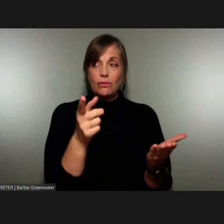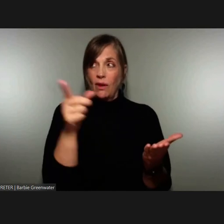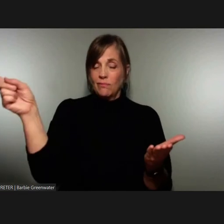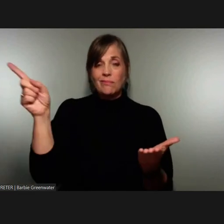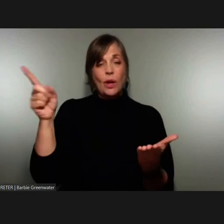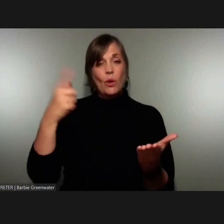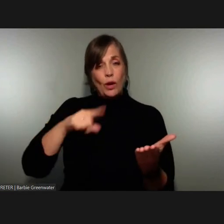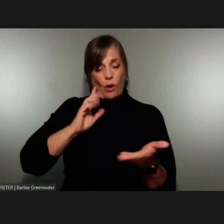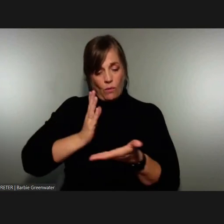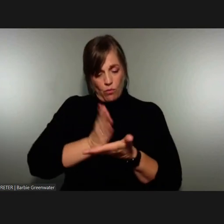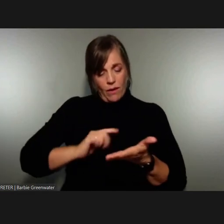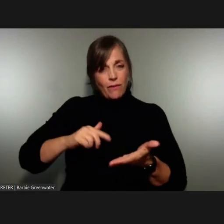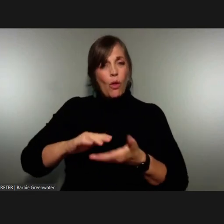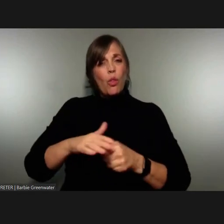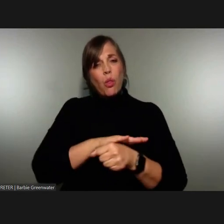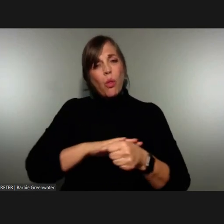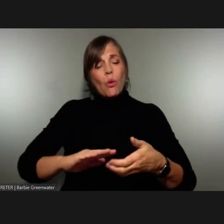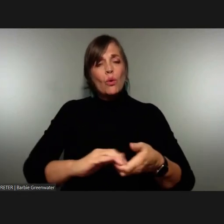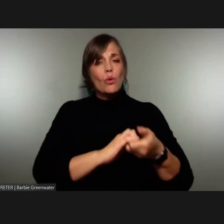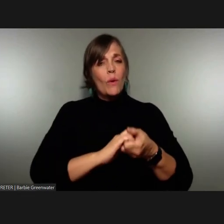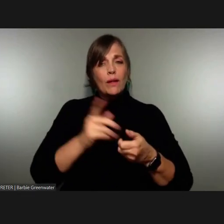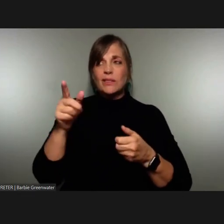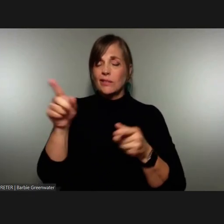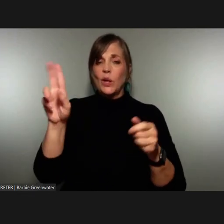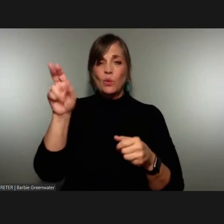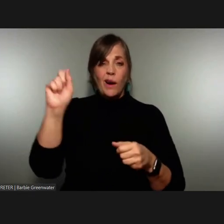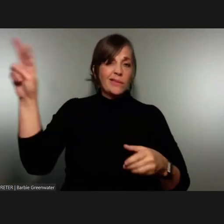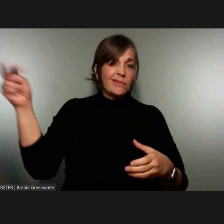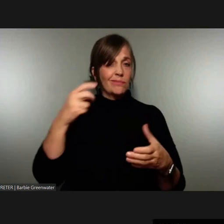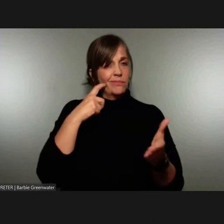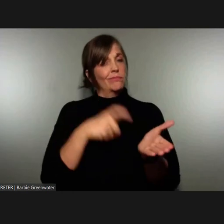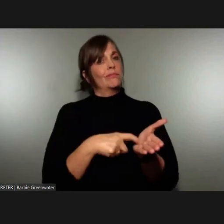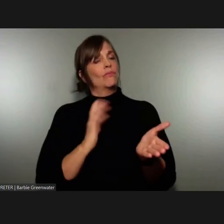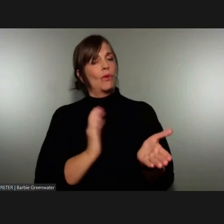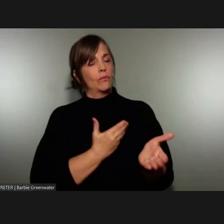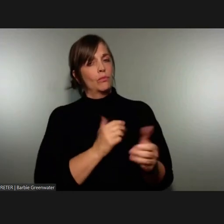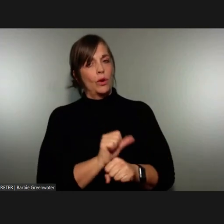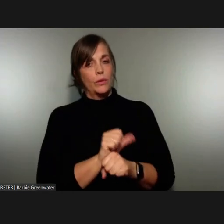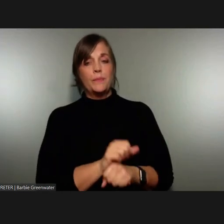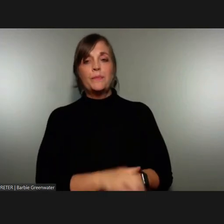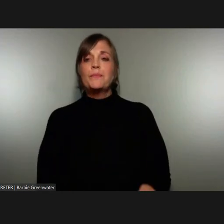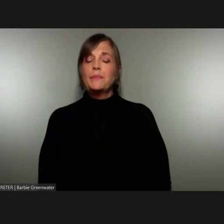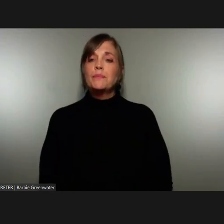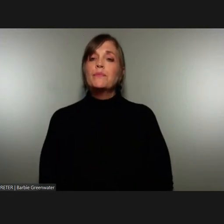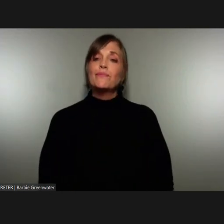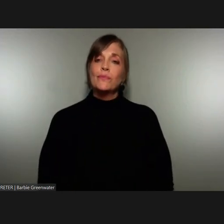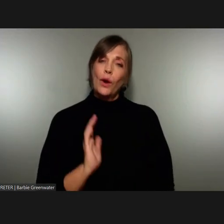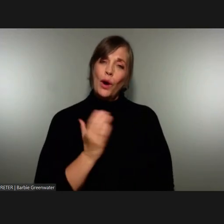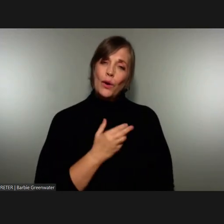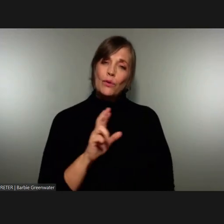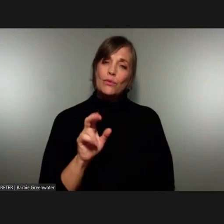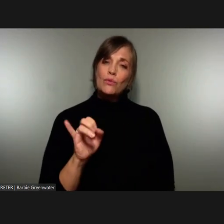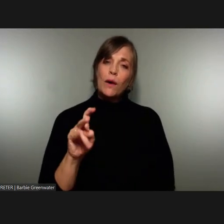recognition. TARTA has also served as a co-sponsor of the Metro Parks Glass City Riverwalk Build Grant and the